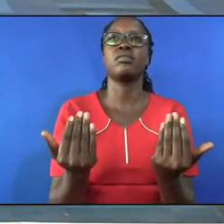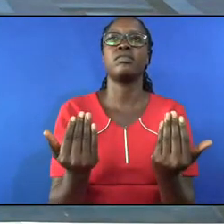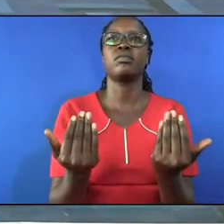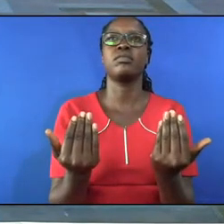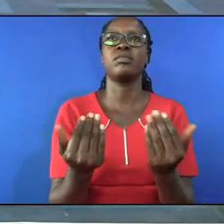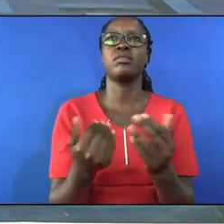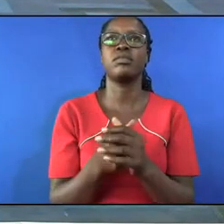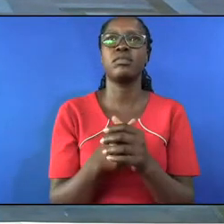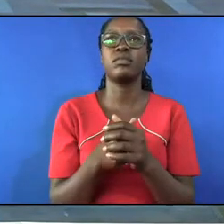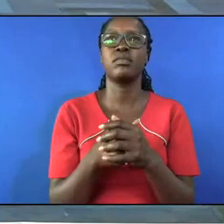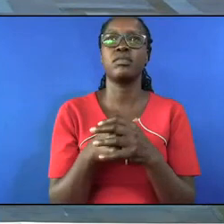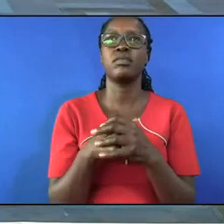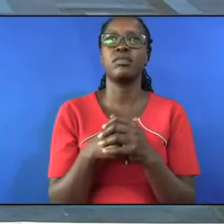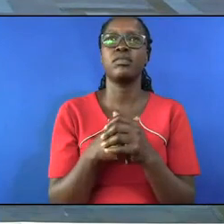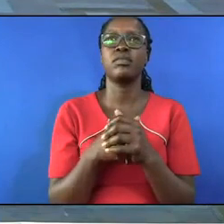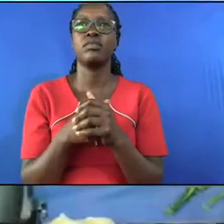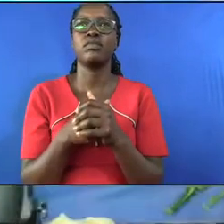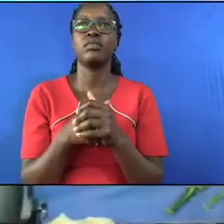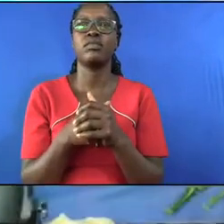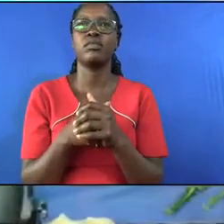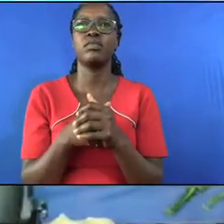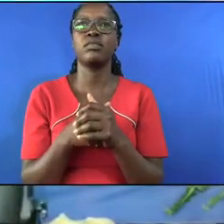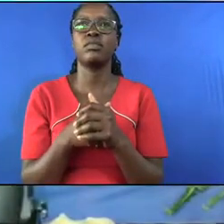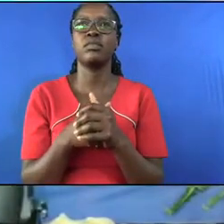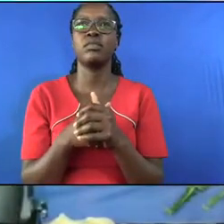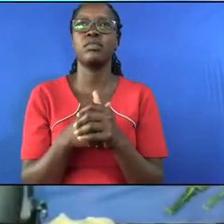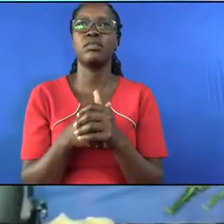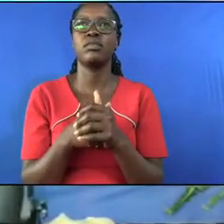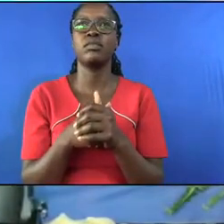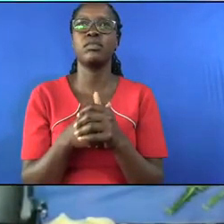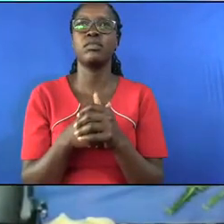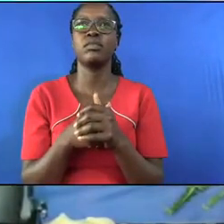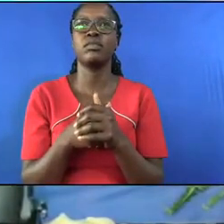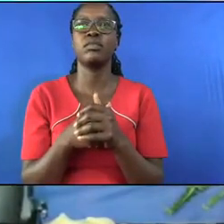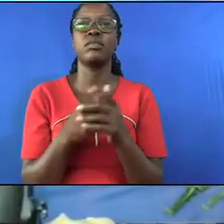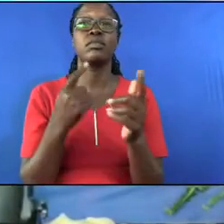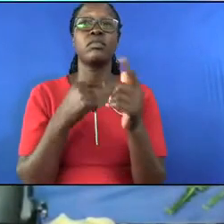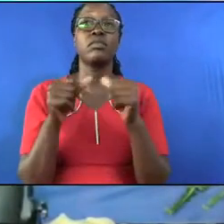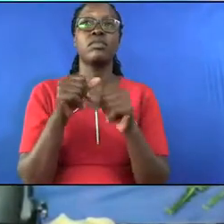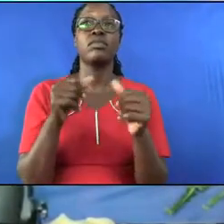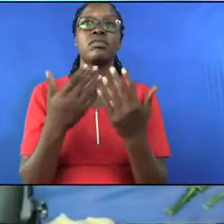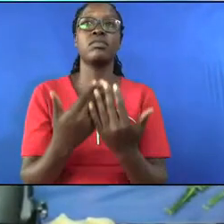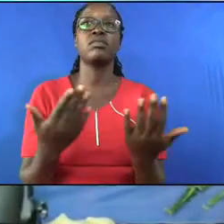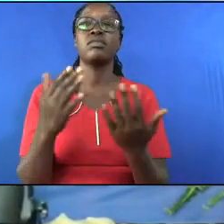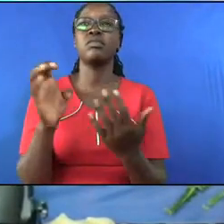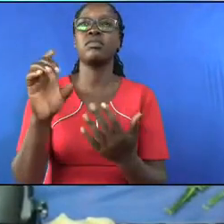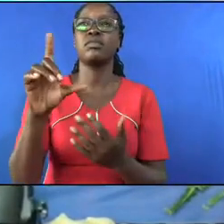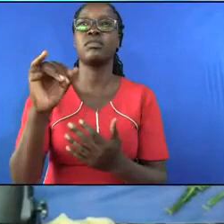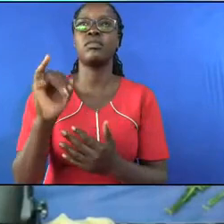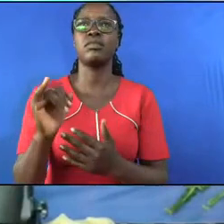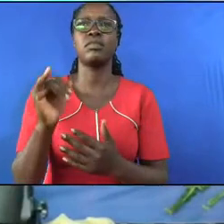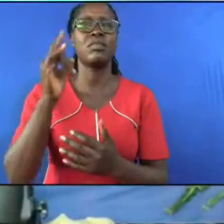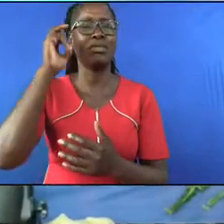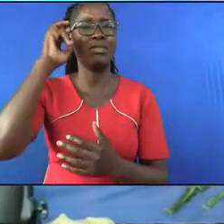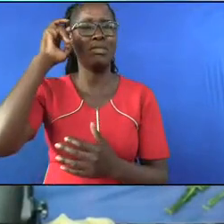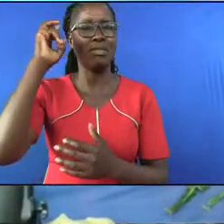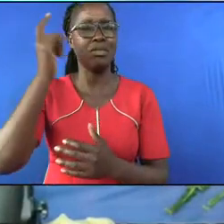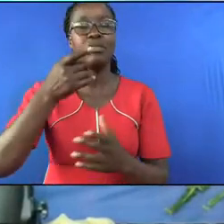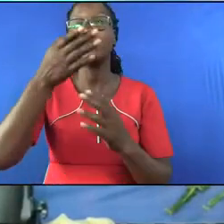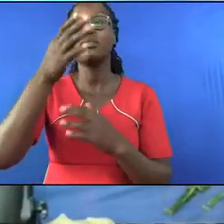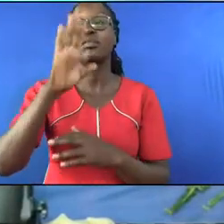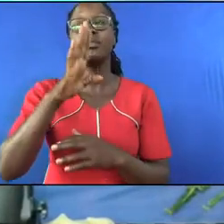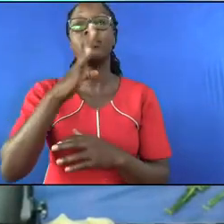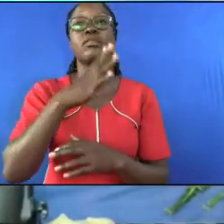the children, 1 Samuel chapter 2 from verse 12 to 26. Talks about how the children of Eli were so, so disobedient.